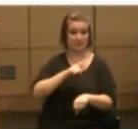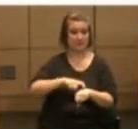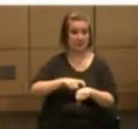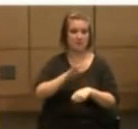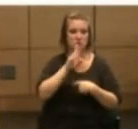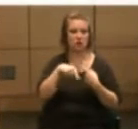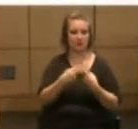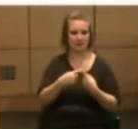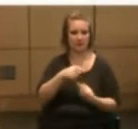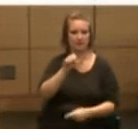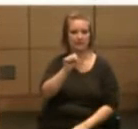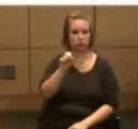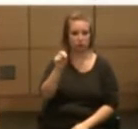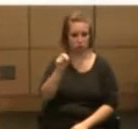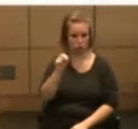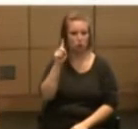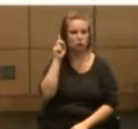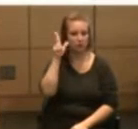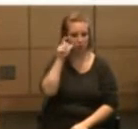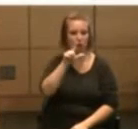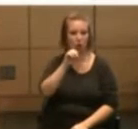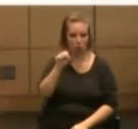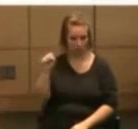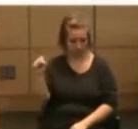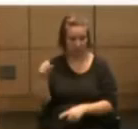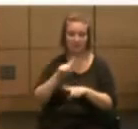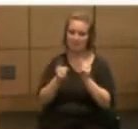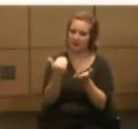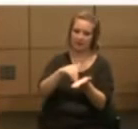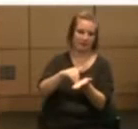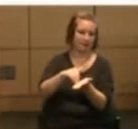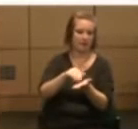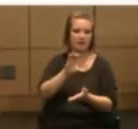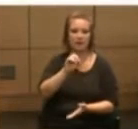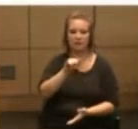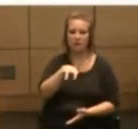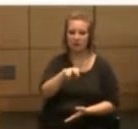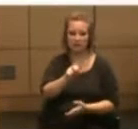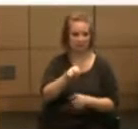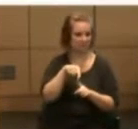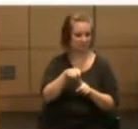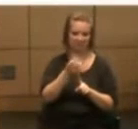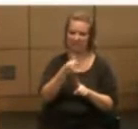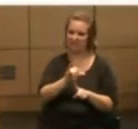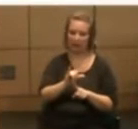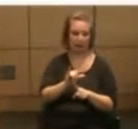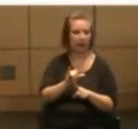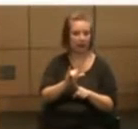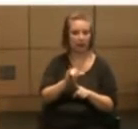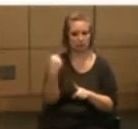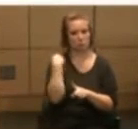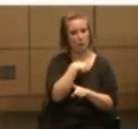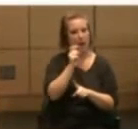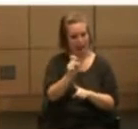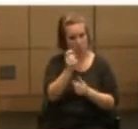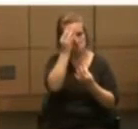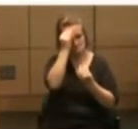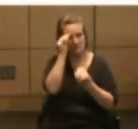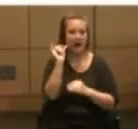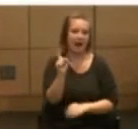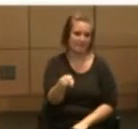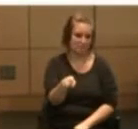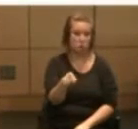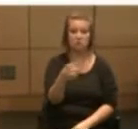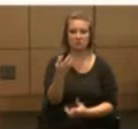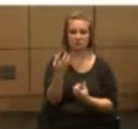about sensorineural hearing loss, but again, the conductive hearing losses are still something that we have to consider, especially if they're going